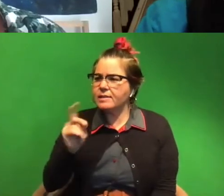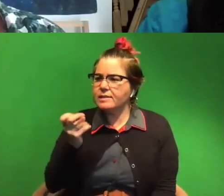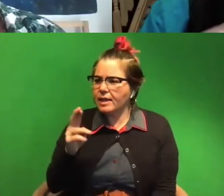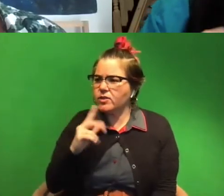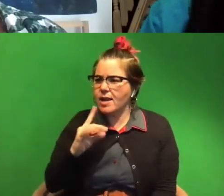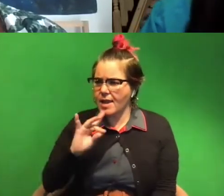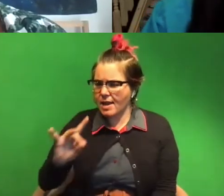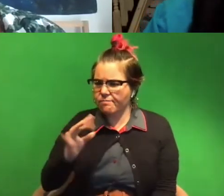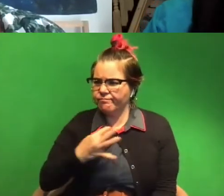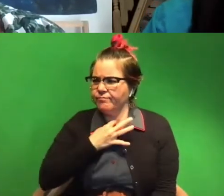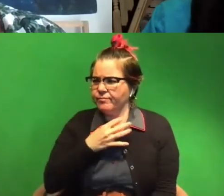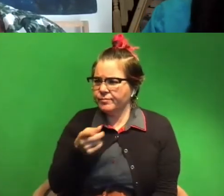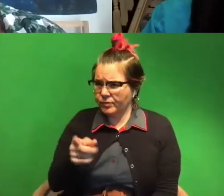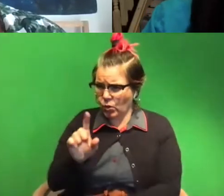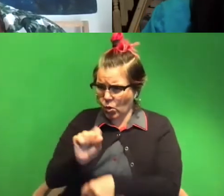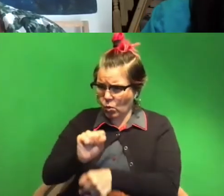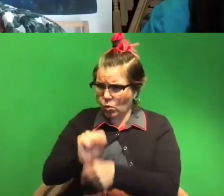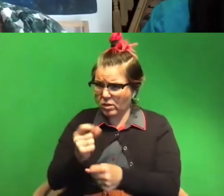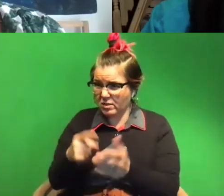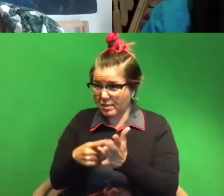to know, is this work sometimes sad?